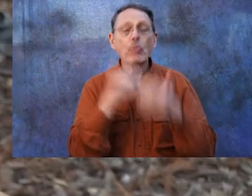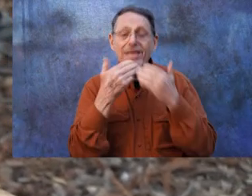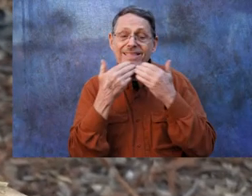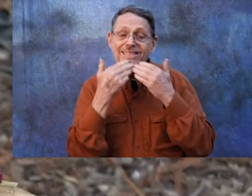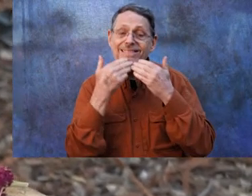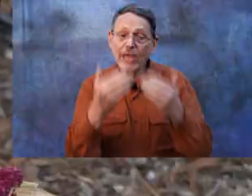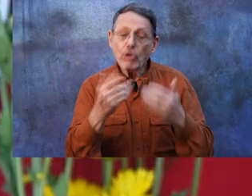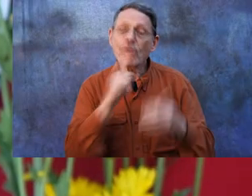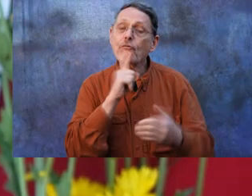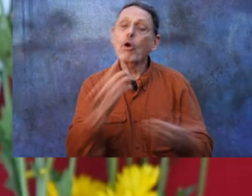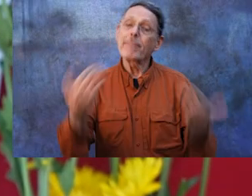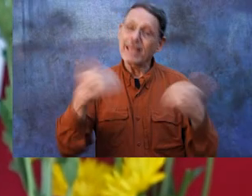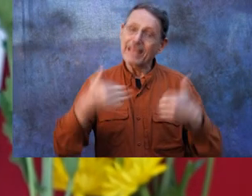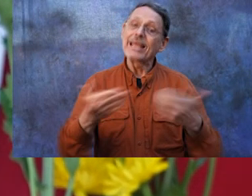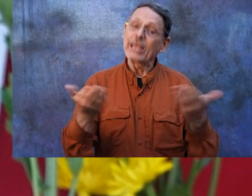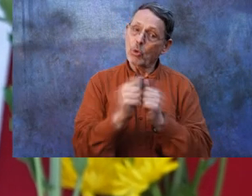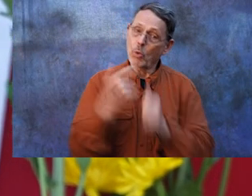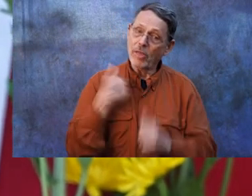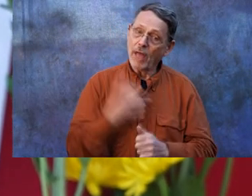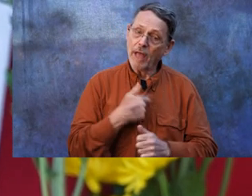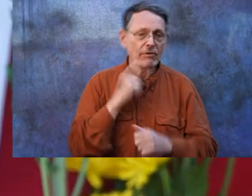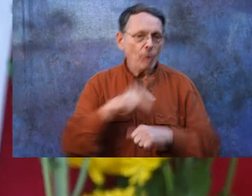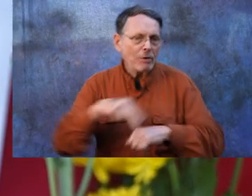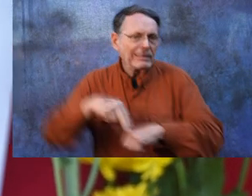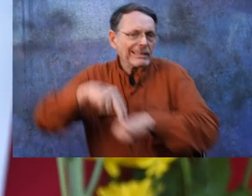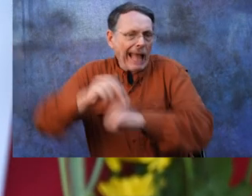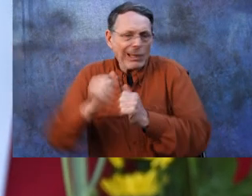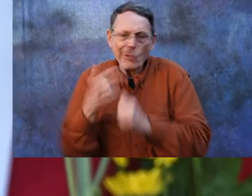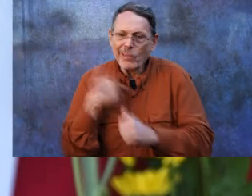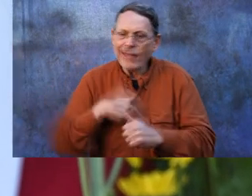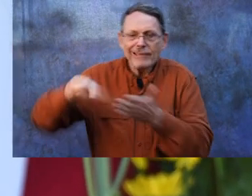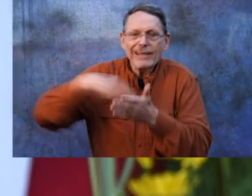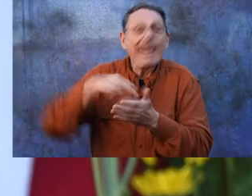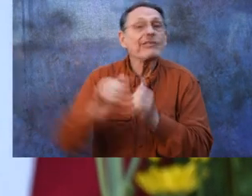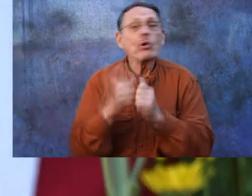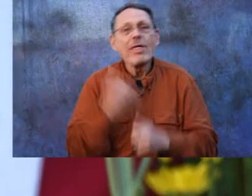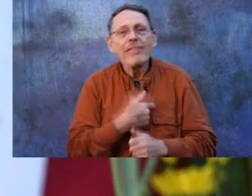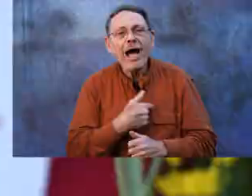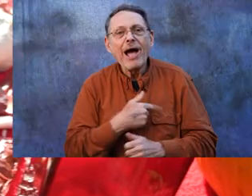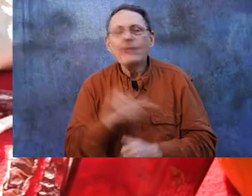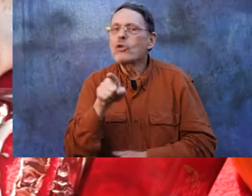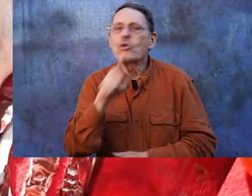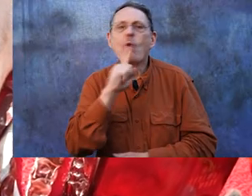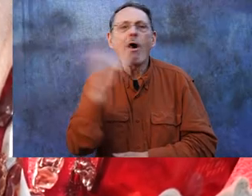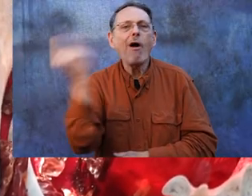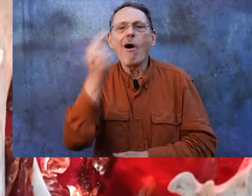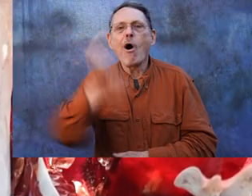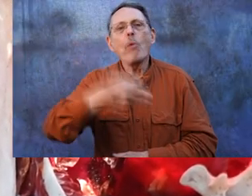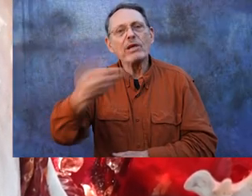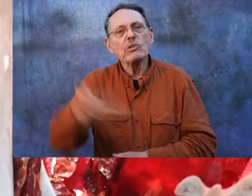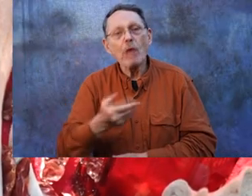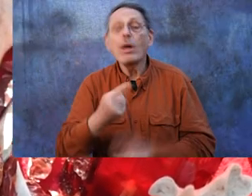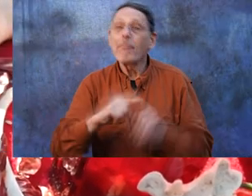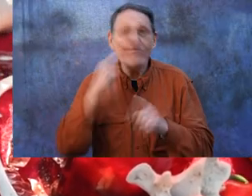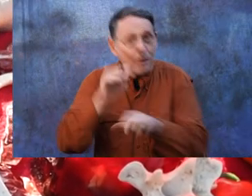I thank you for being here with us, for standing and dancing here with us. You are always